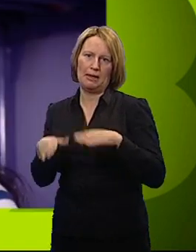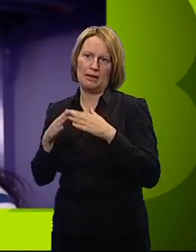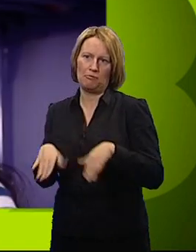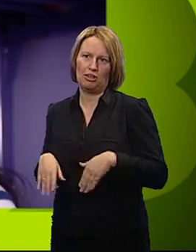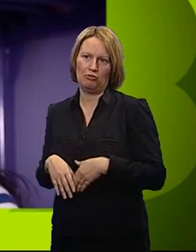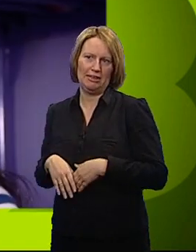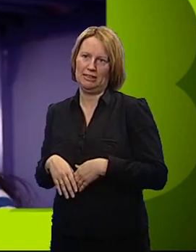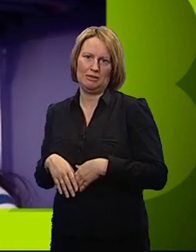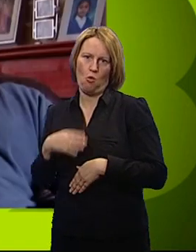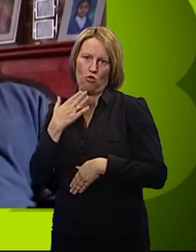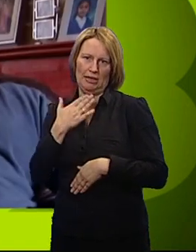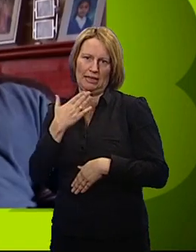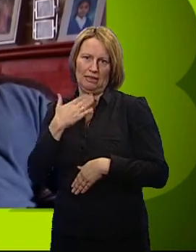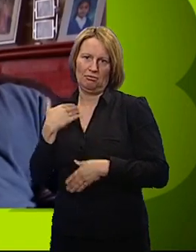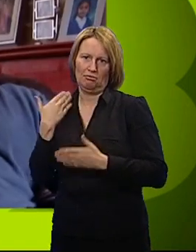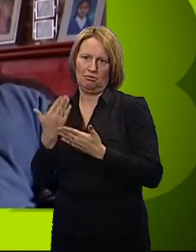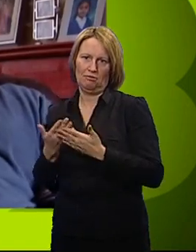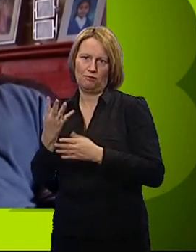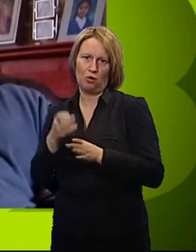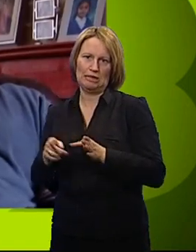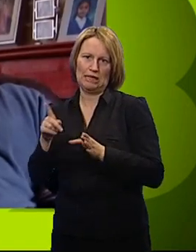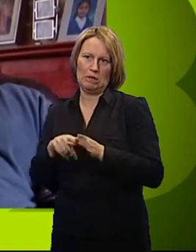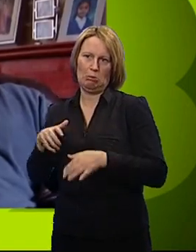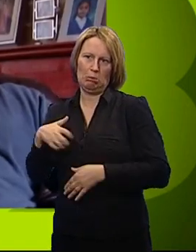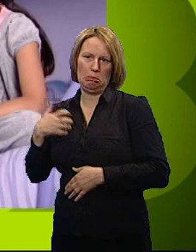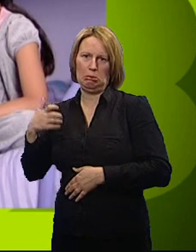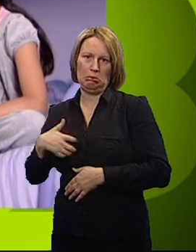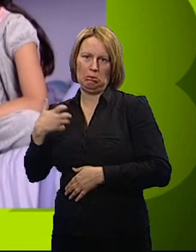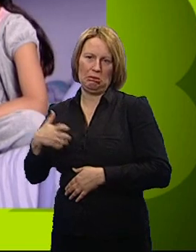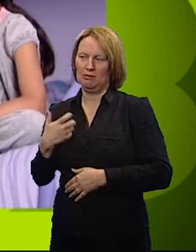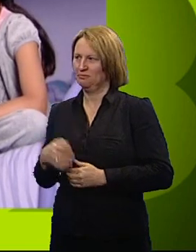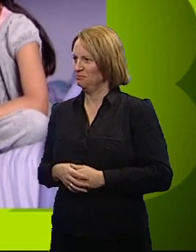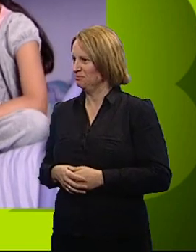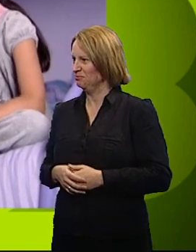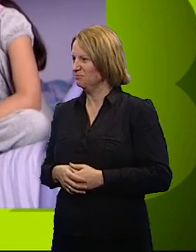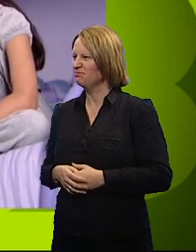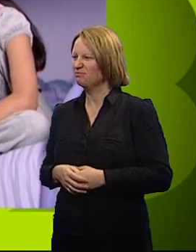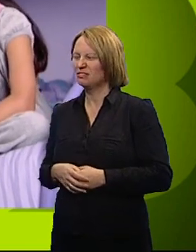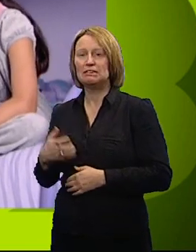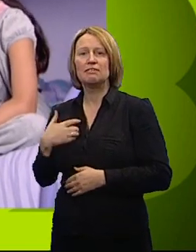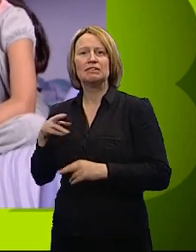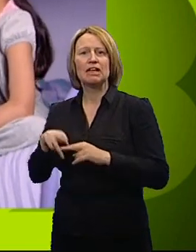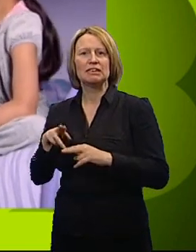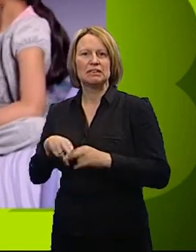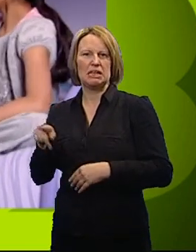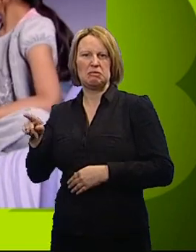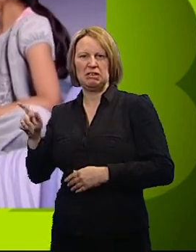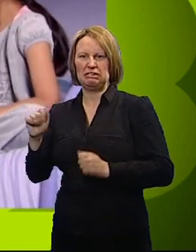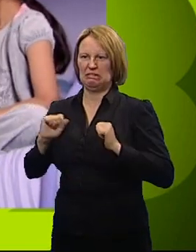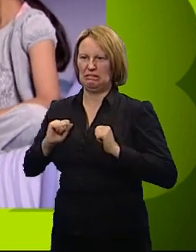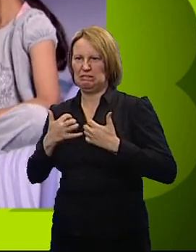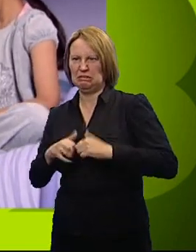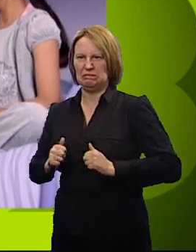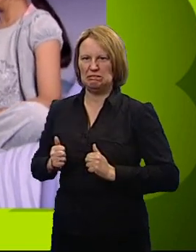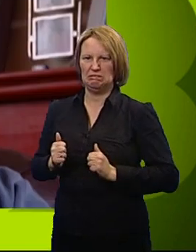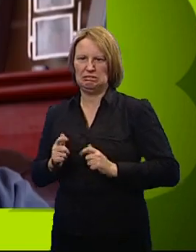It's boring. When they've been around 40 years, they can complain. One of the most frustrating things about Dad is him and